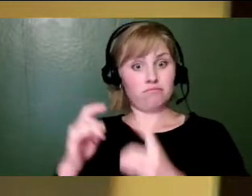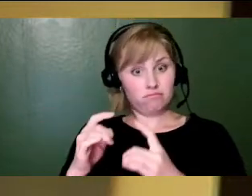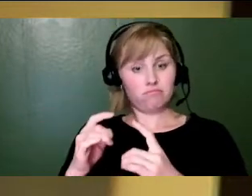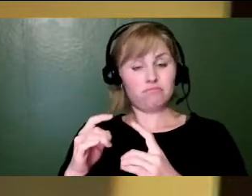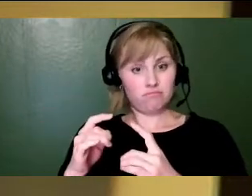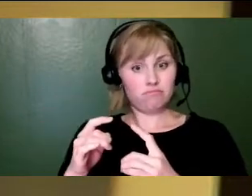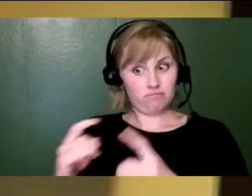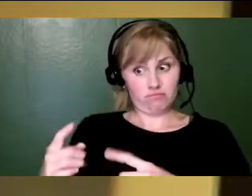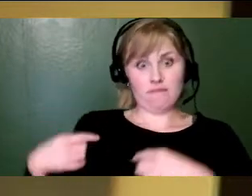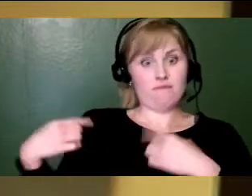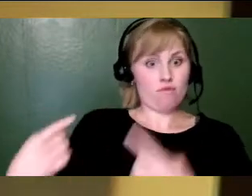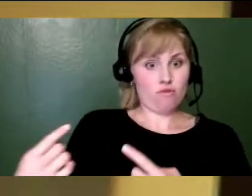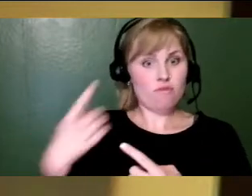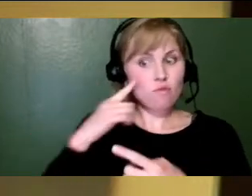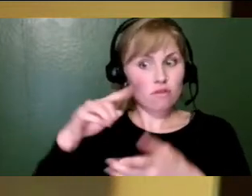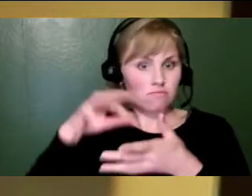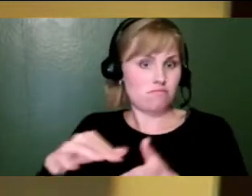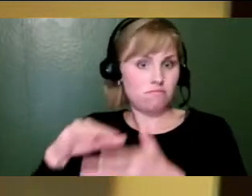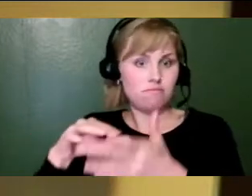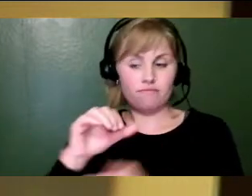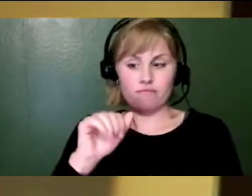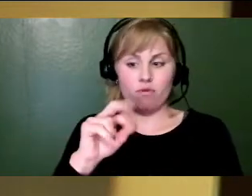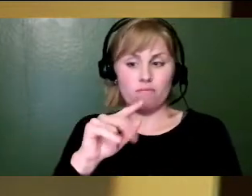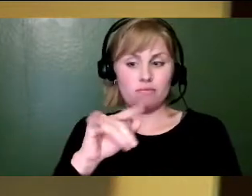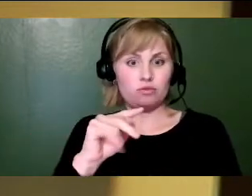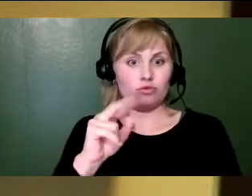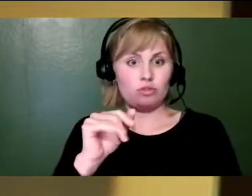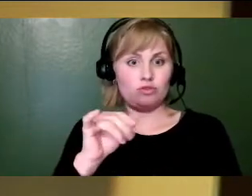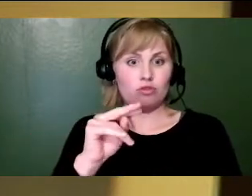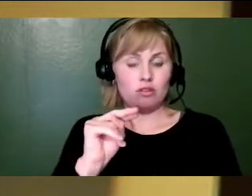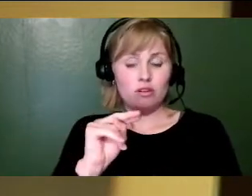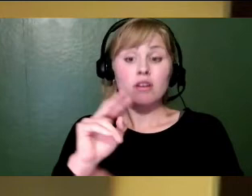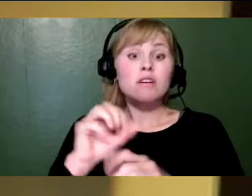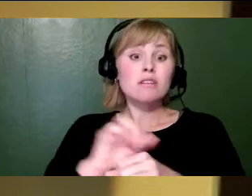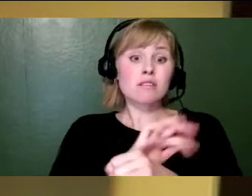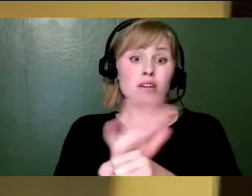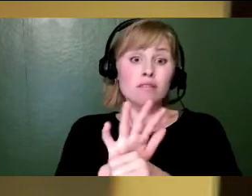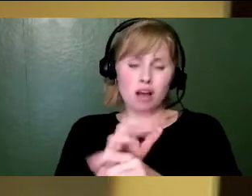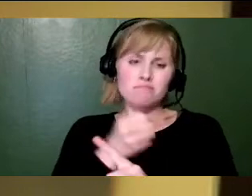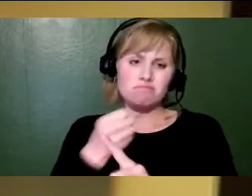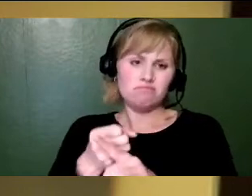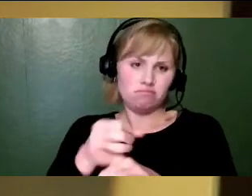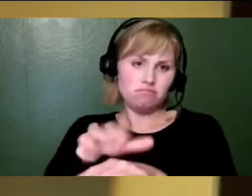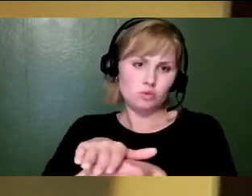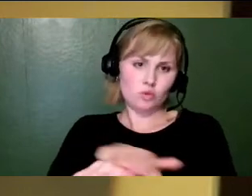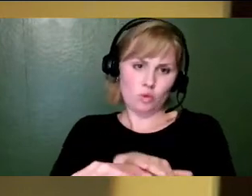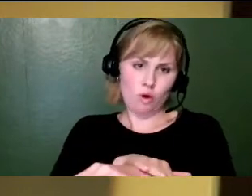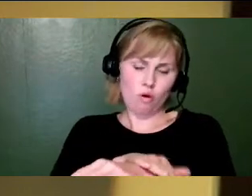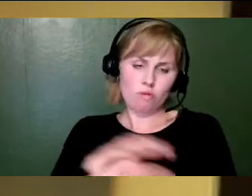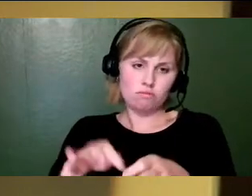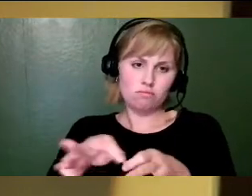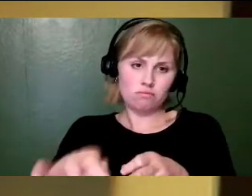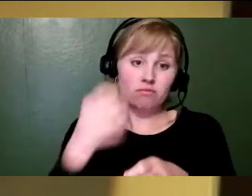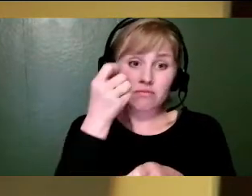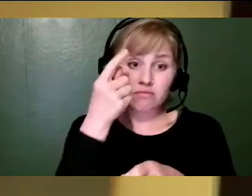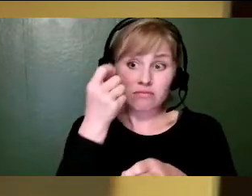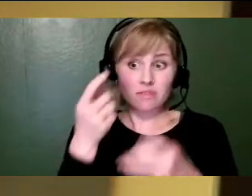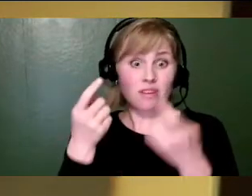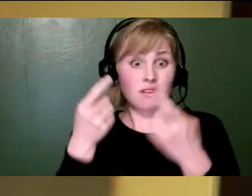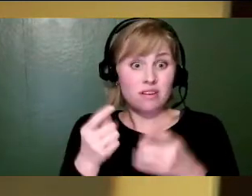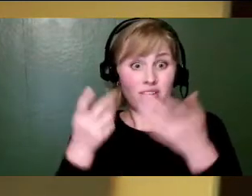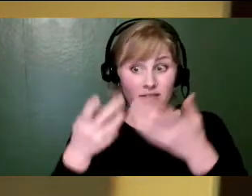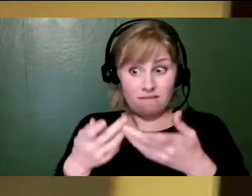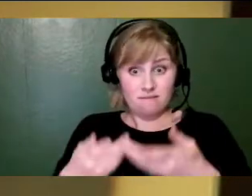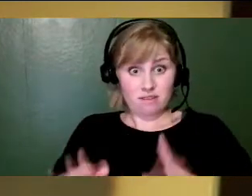been slowed by the pandemic, but by the time we're done, we will have analyzed thousands of survey responses and conducted more than